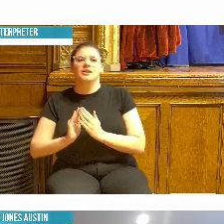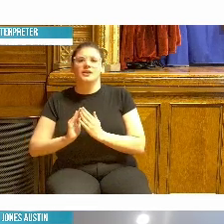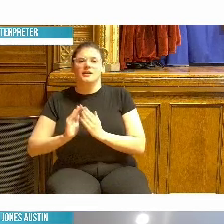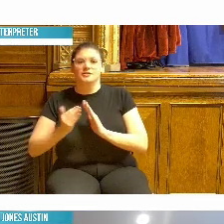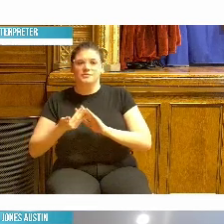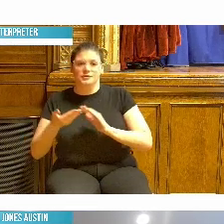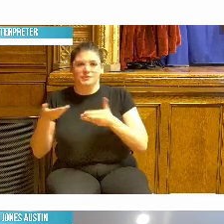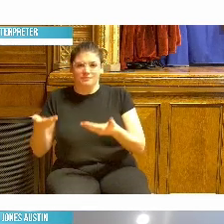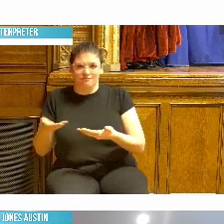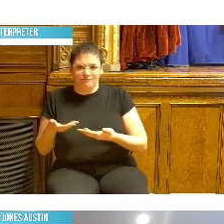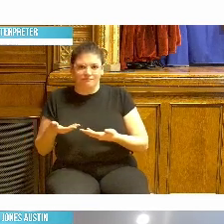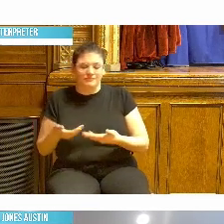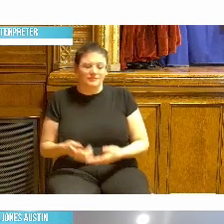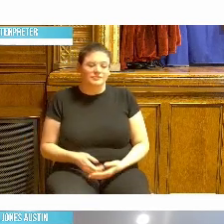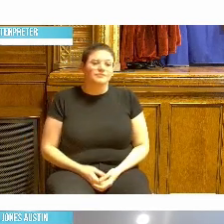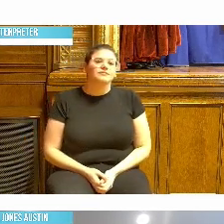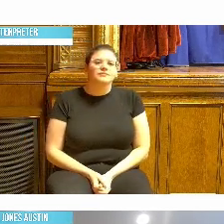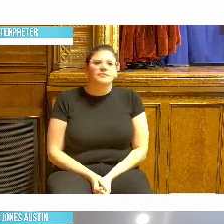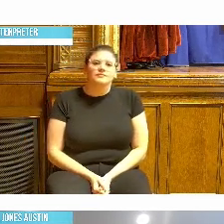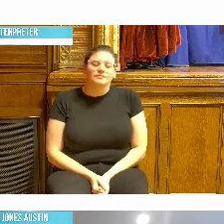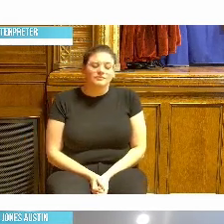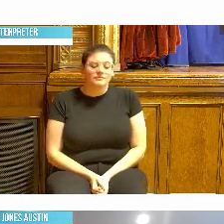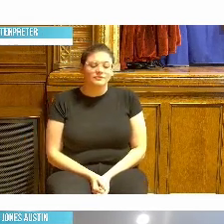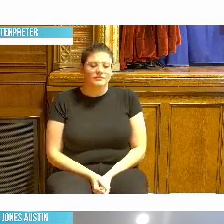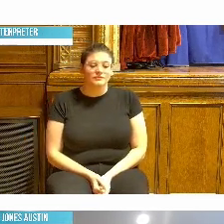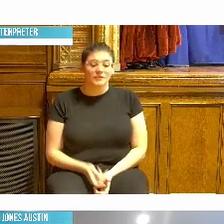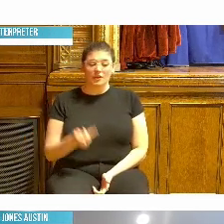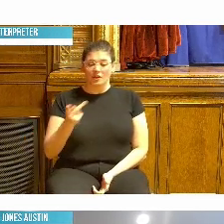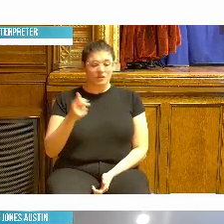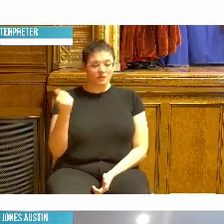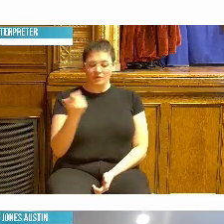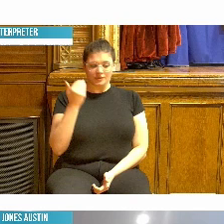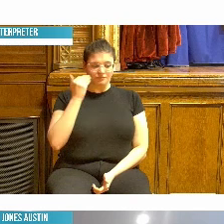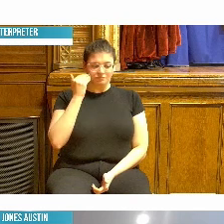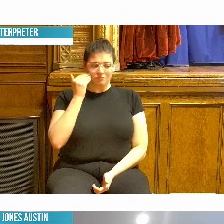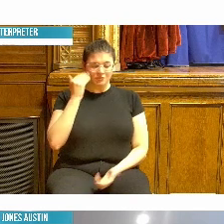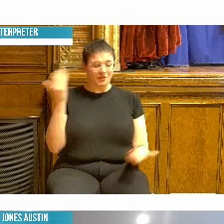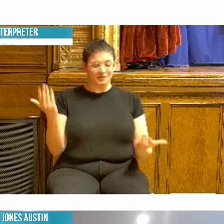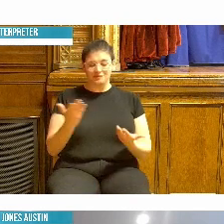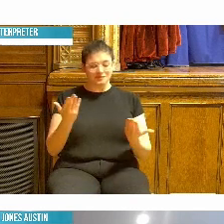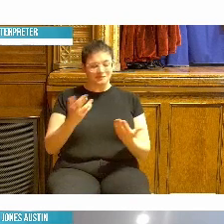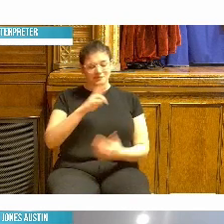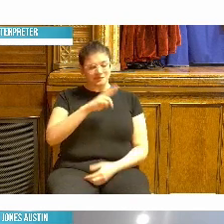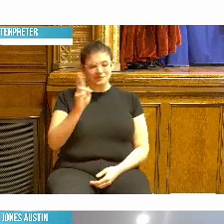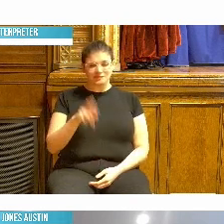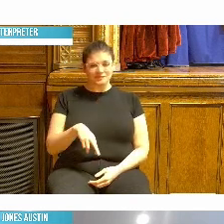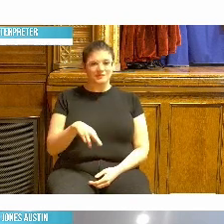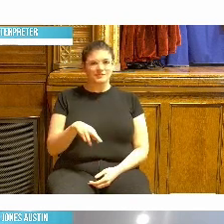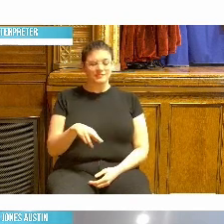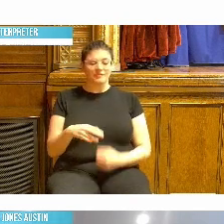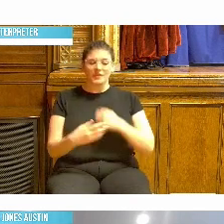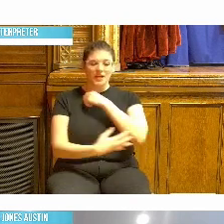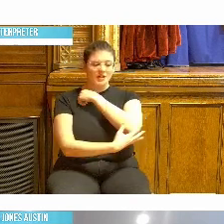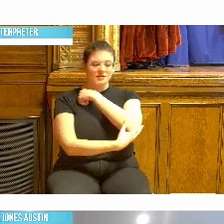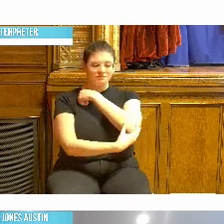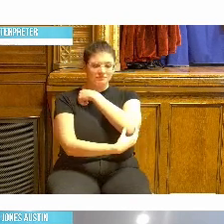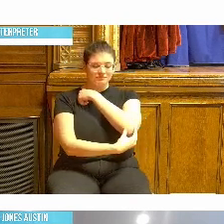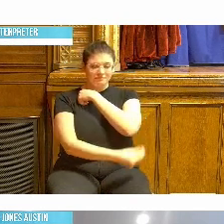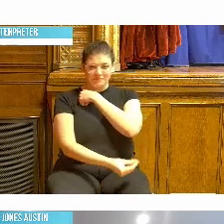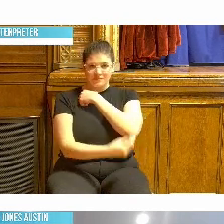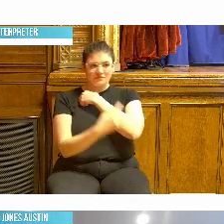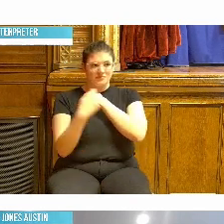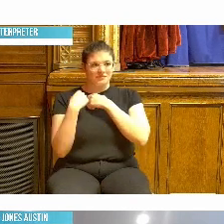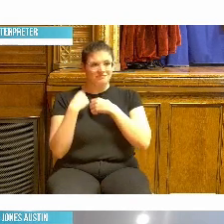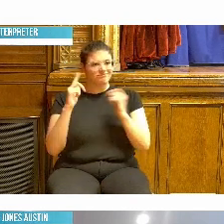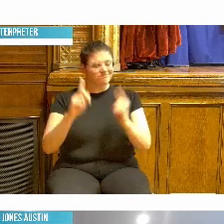very quickly. We all know it by memory here in Rochester that Poverty has been the thing that has